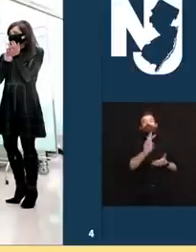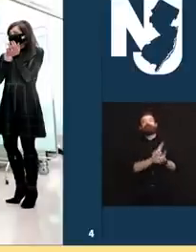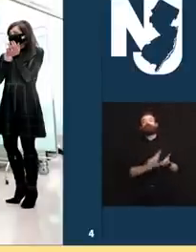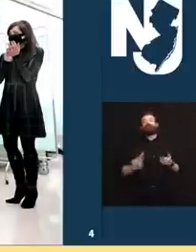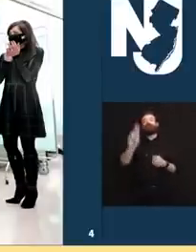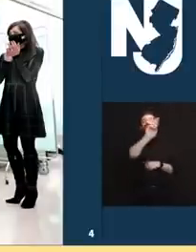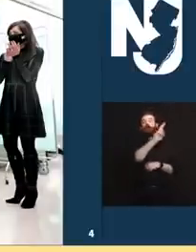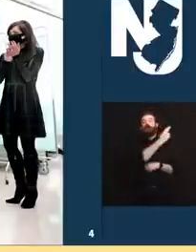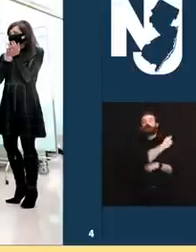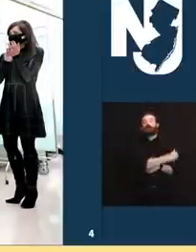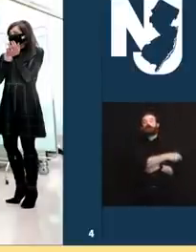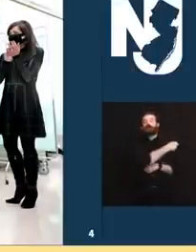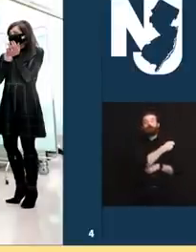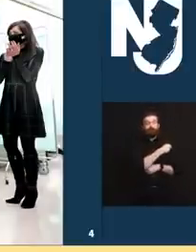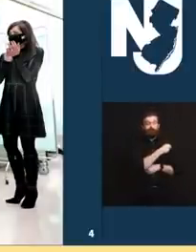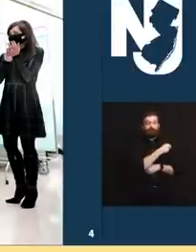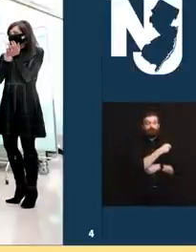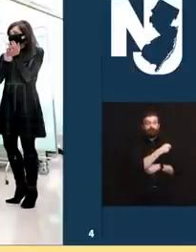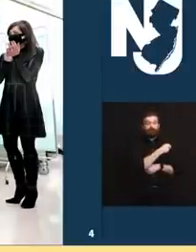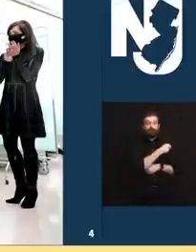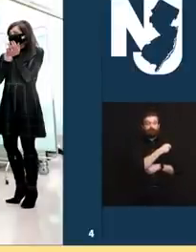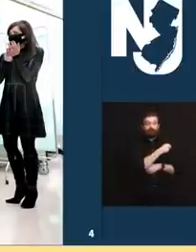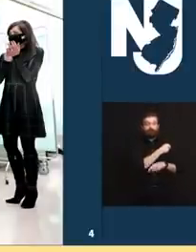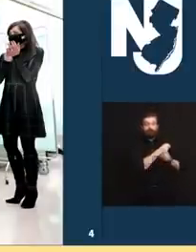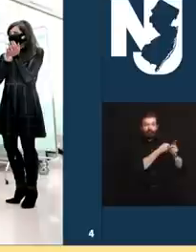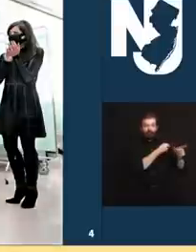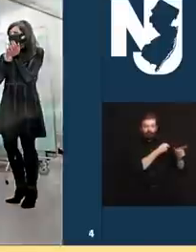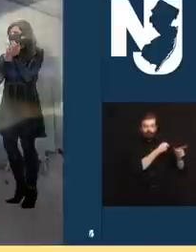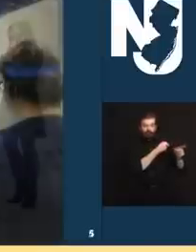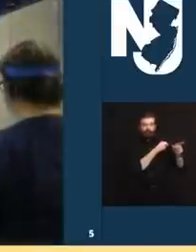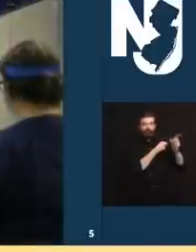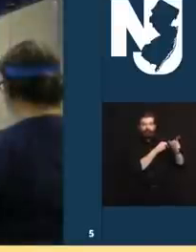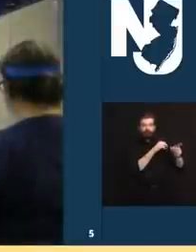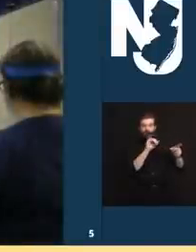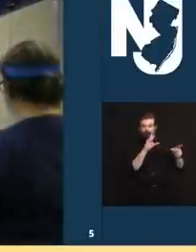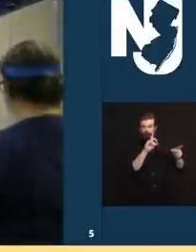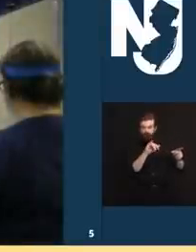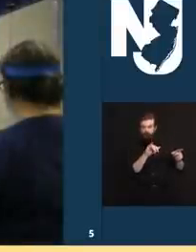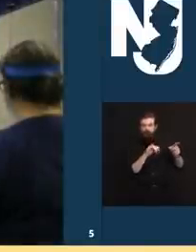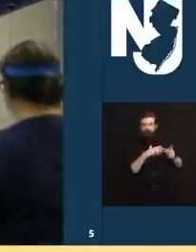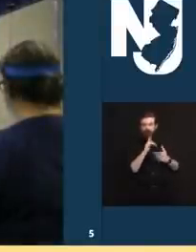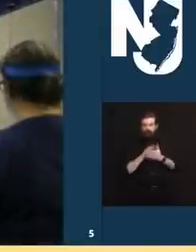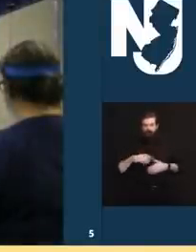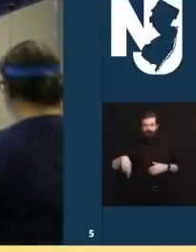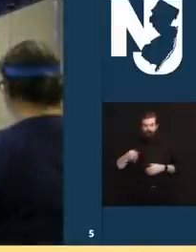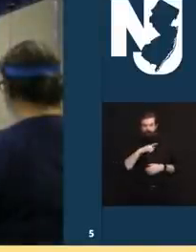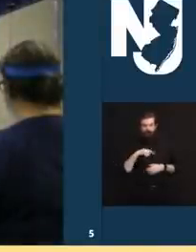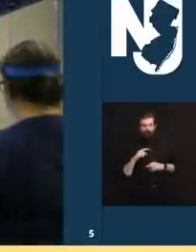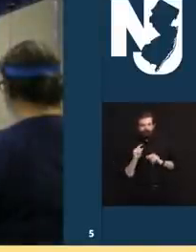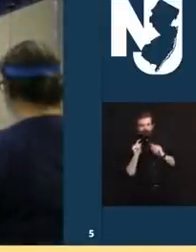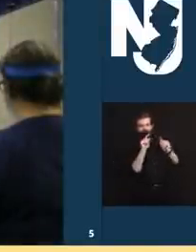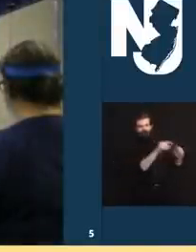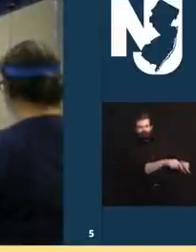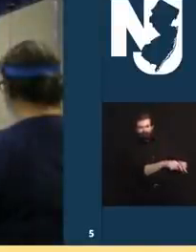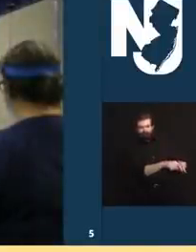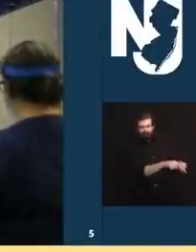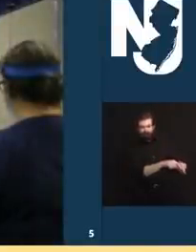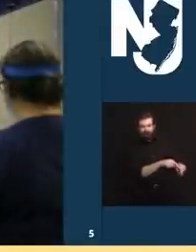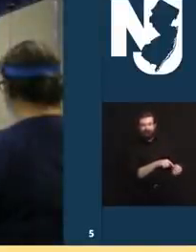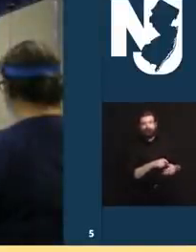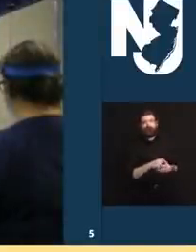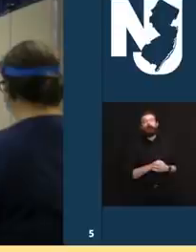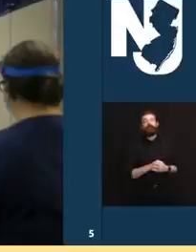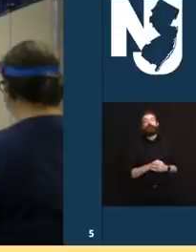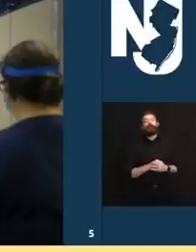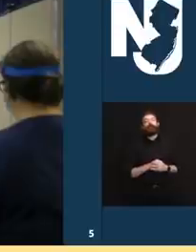Tammy Murphy. Yesterday, Judy and I were visiting Robert Wood Johnson University Hospital in New Brunswick. Tammy